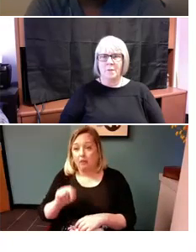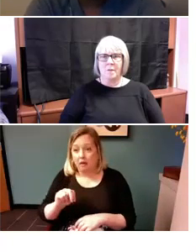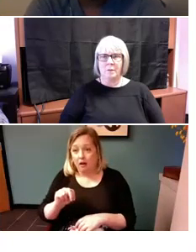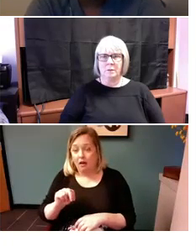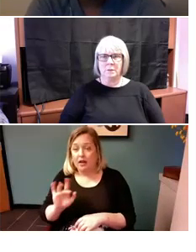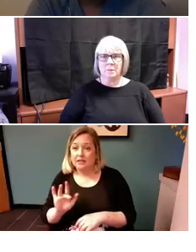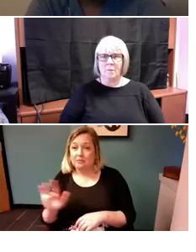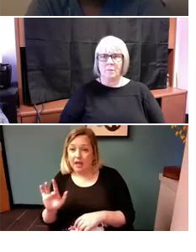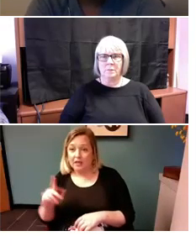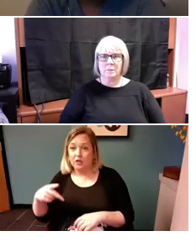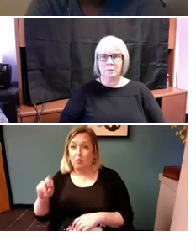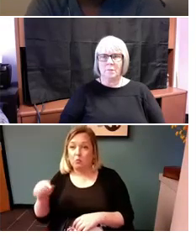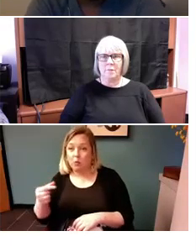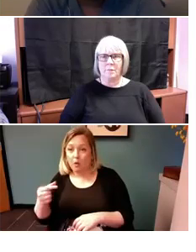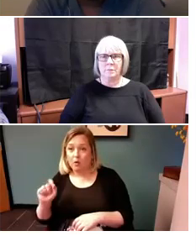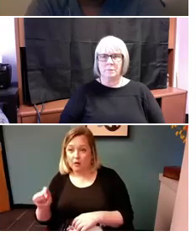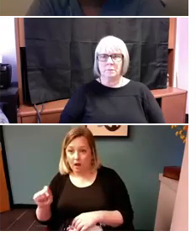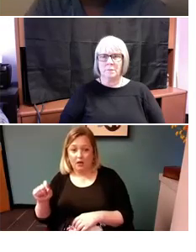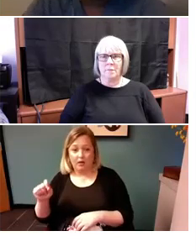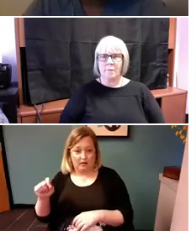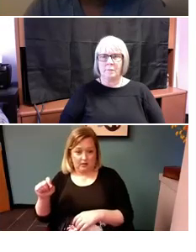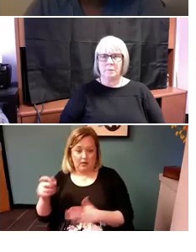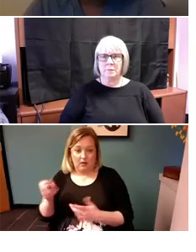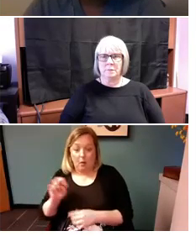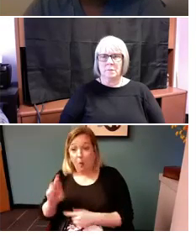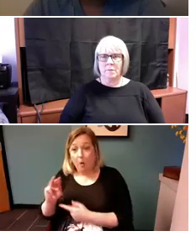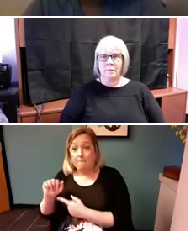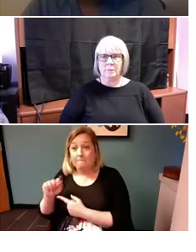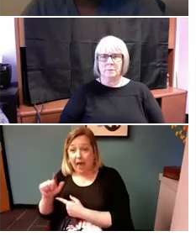in MATLAB, we say MATLAB space program.m?